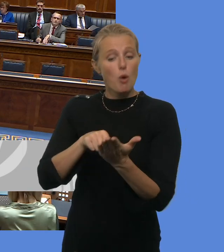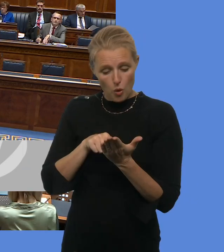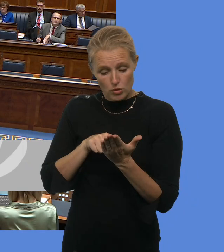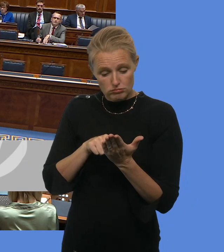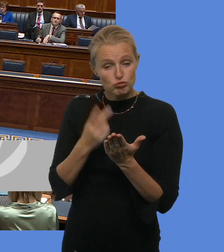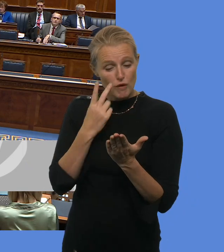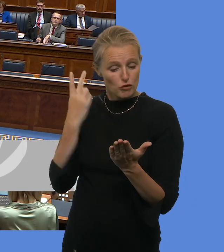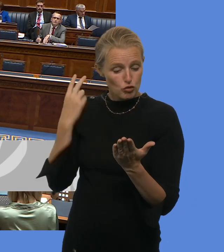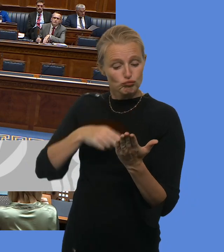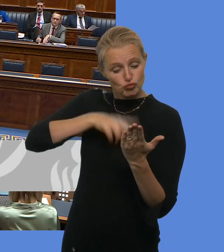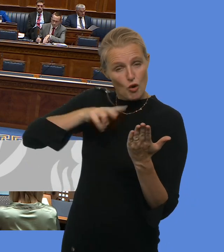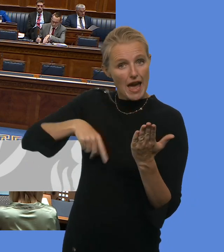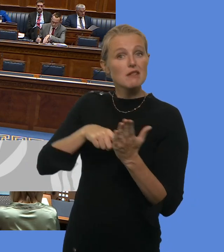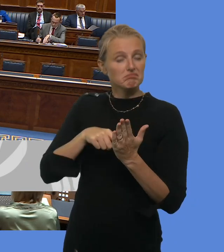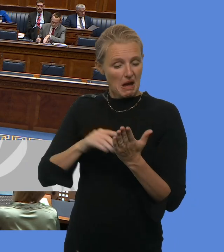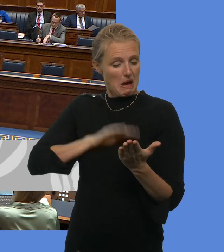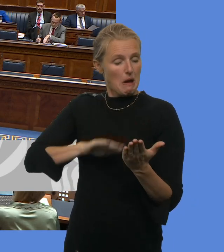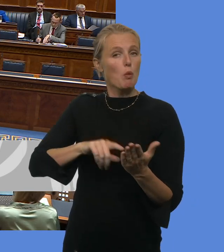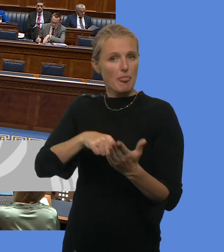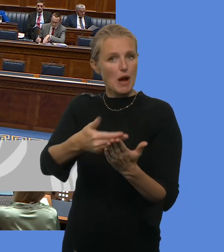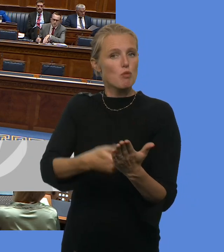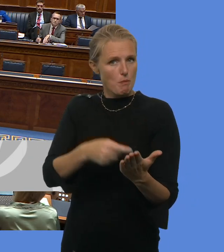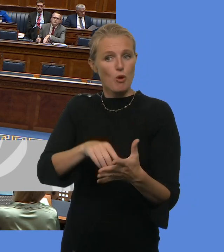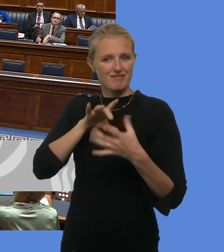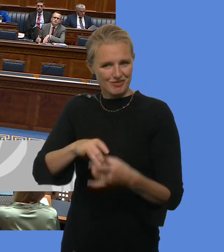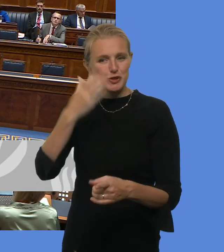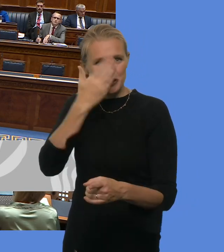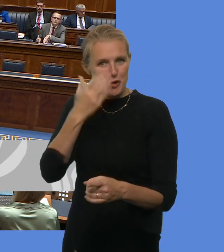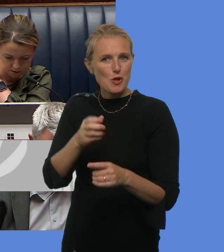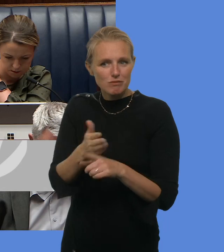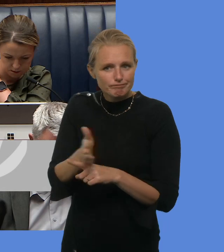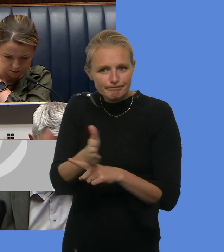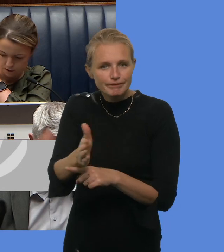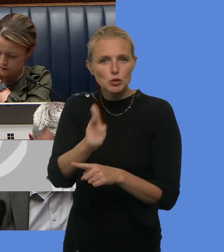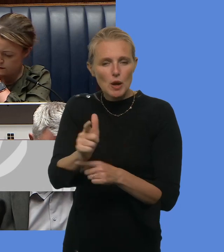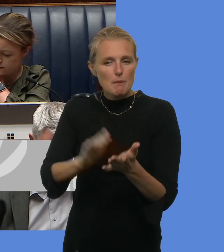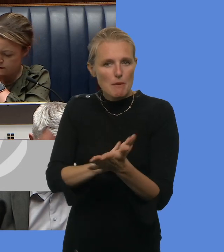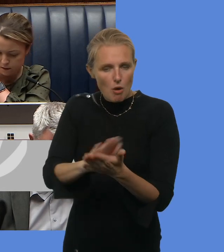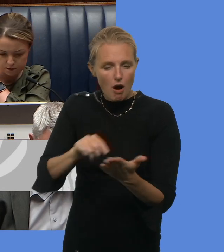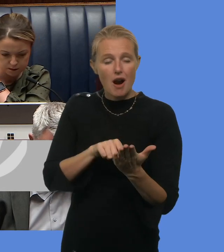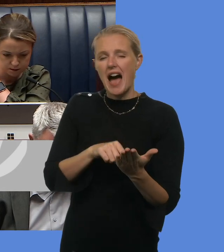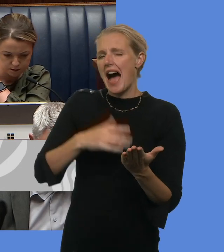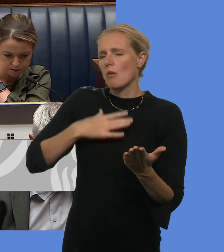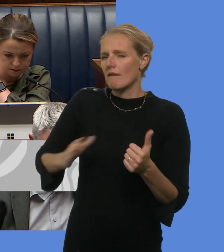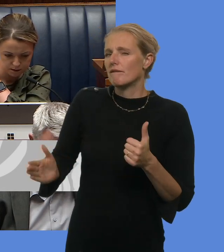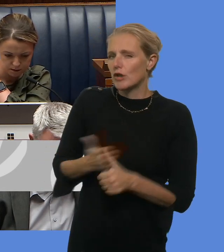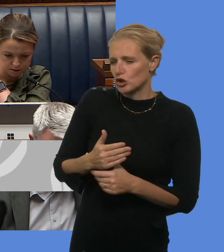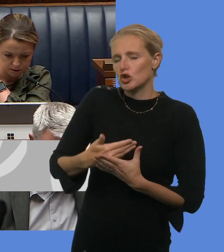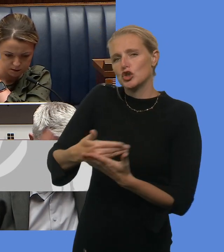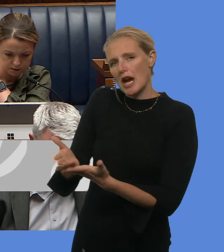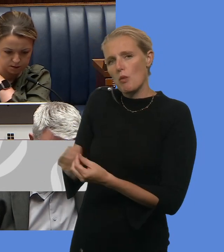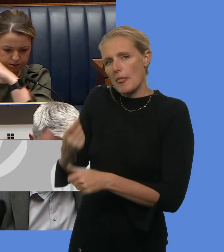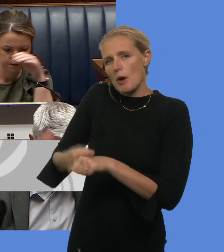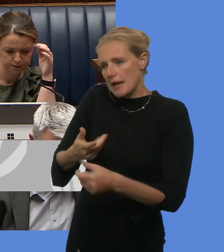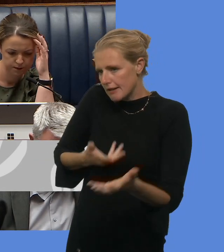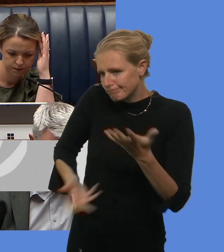do, however, want to share the report with the Infrastructure Committee before it is published and have asked officials to make the necessary arrangements. I do wish to explore